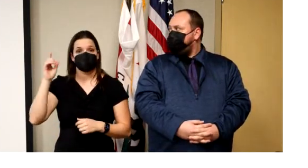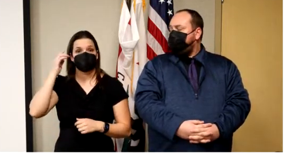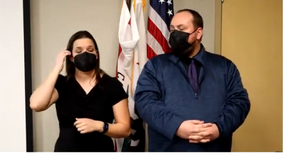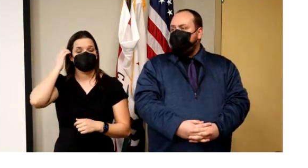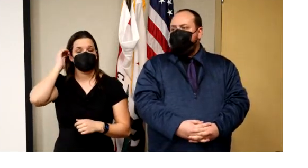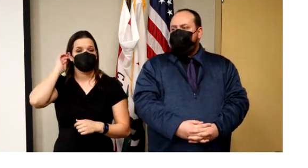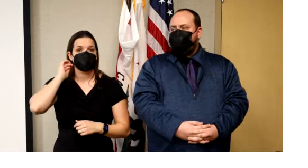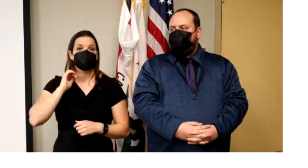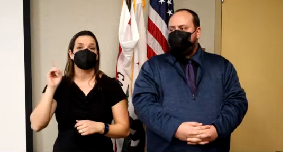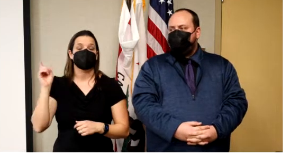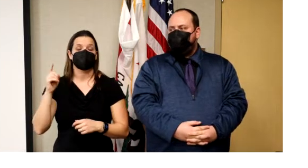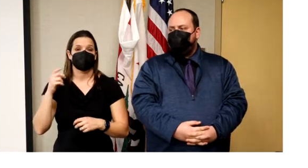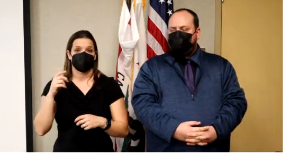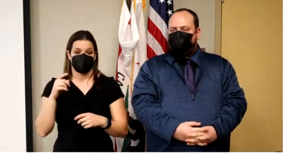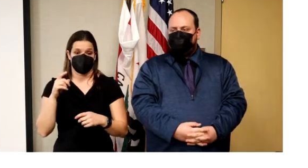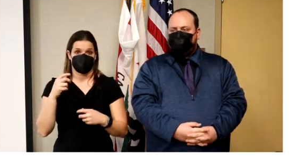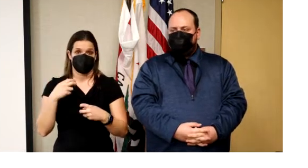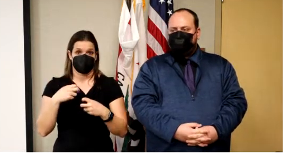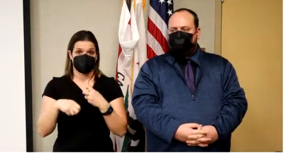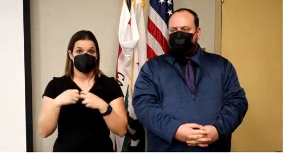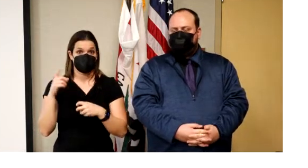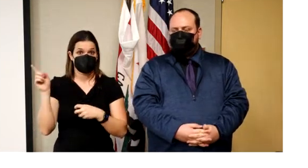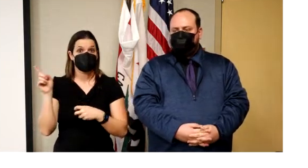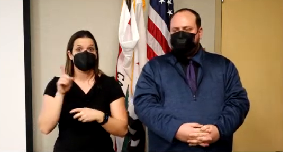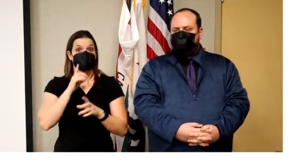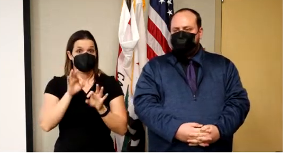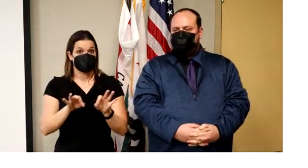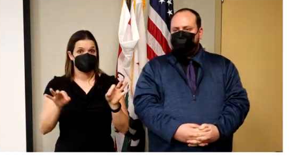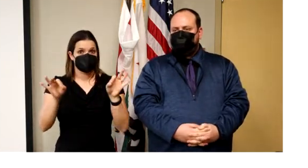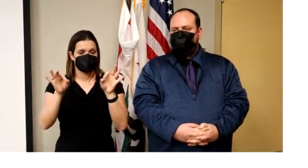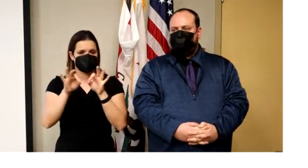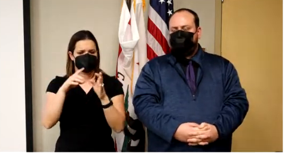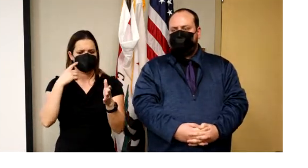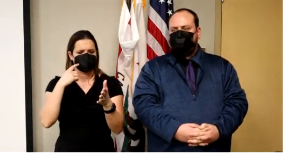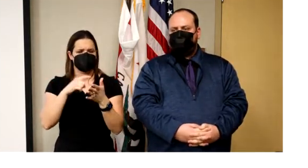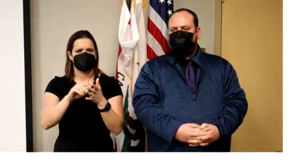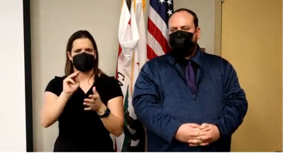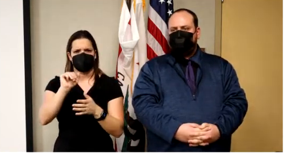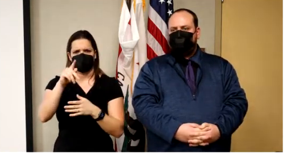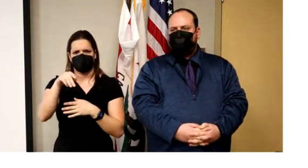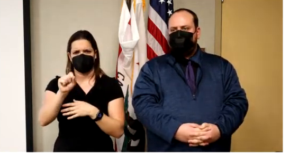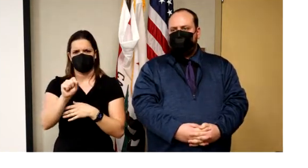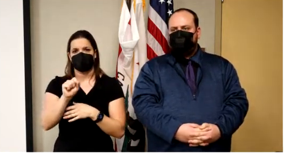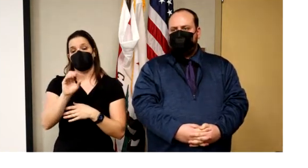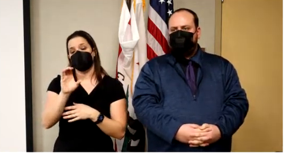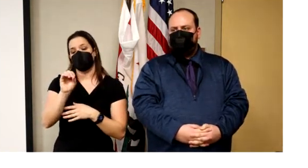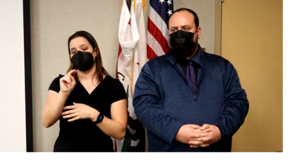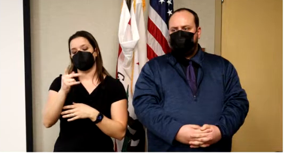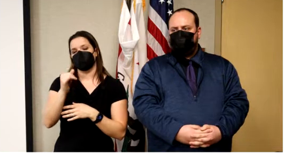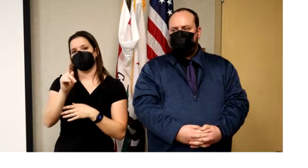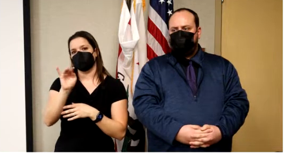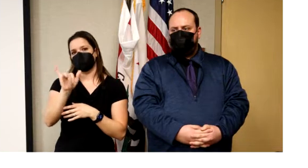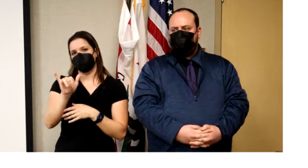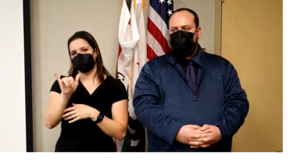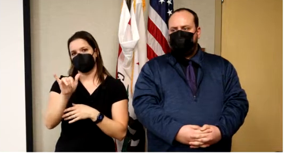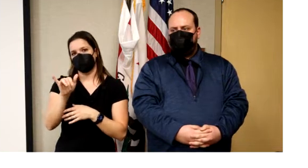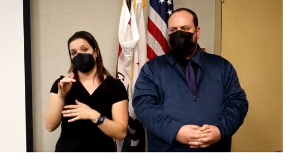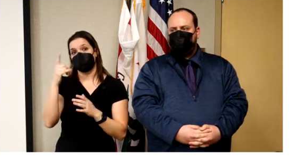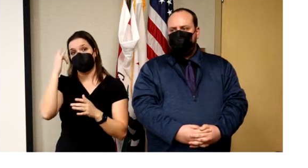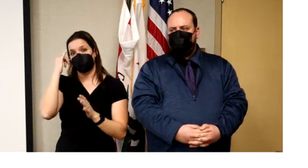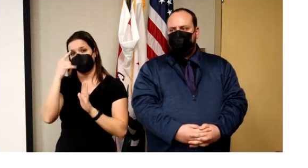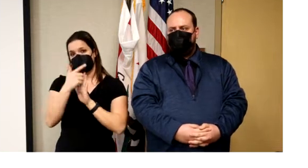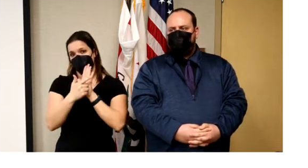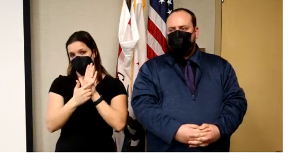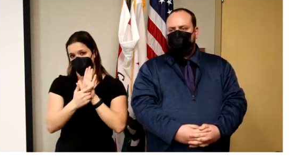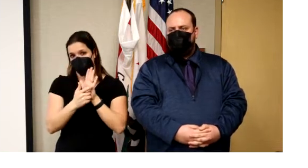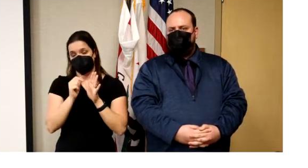that is important. As we're going through these maps, there is the issue of contiguity, and California law